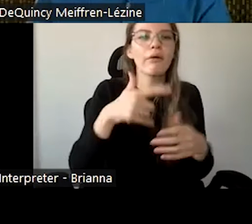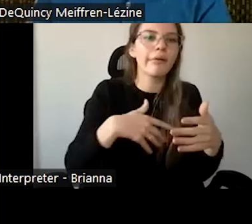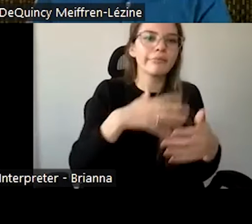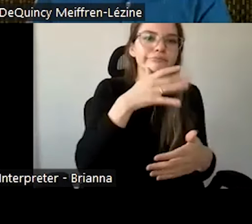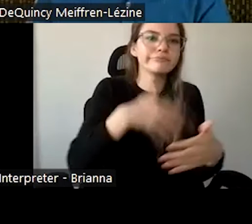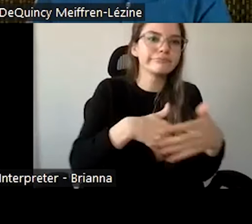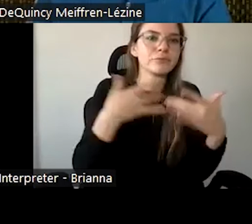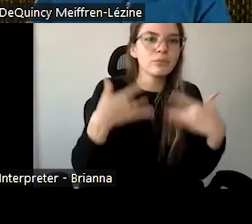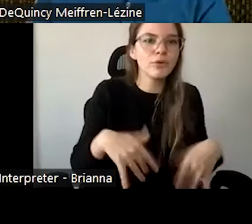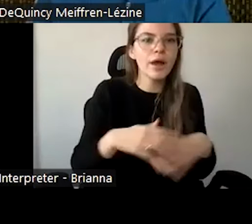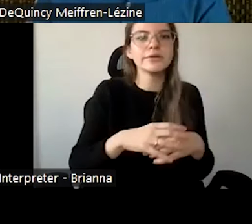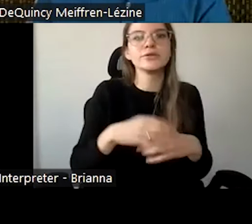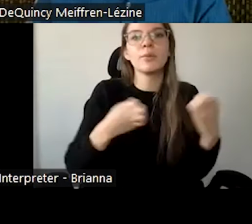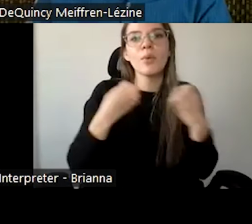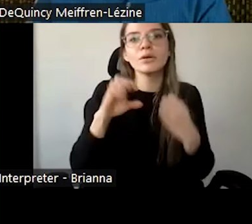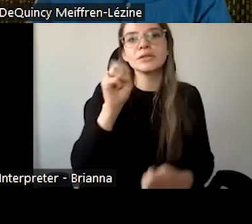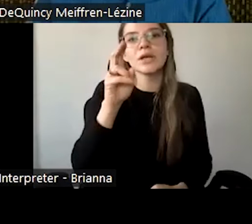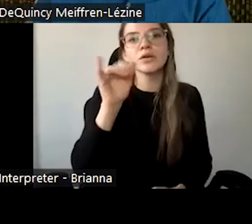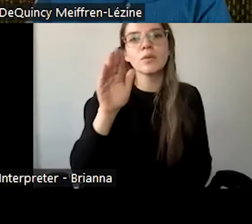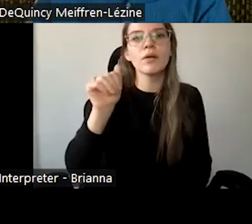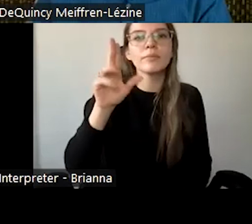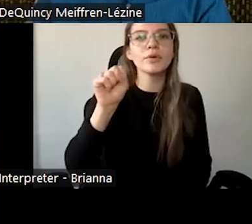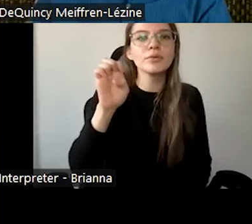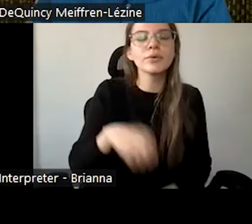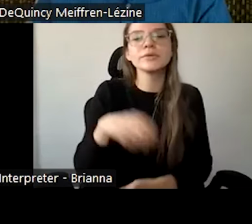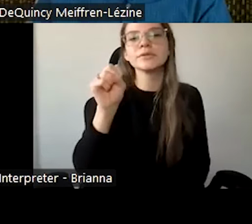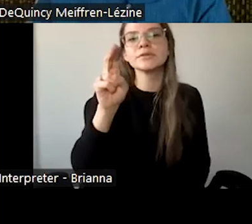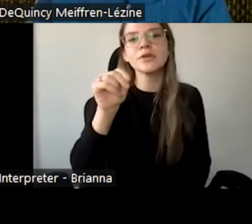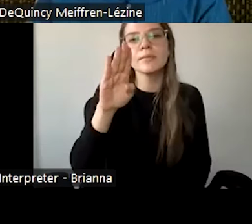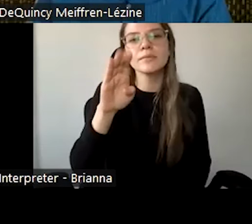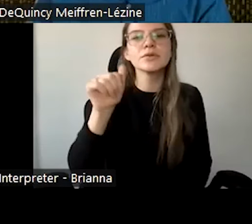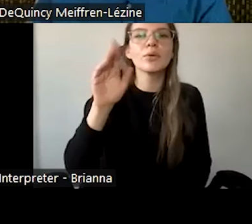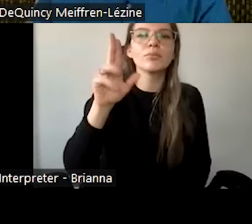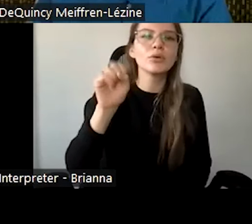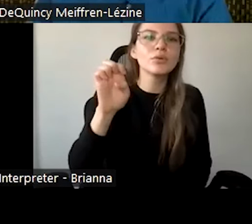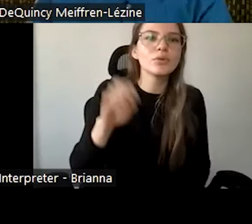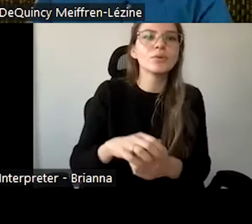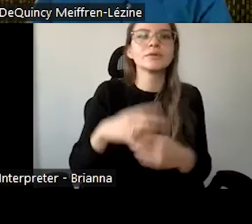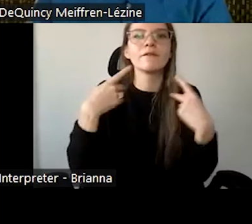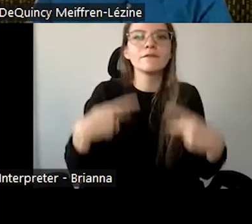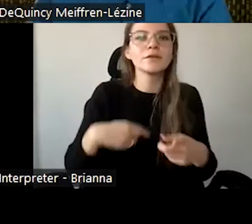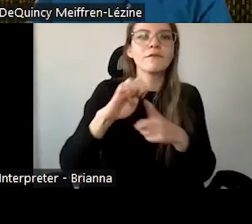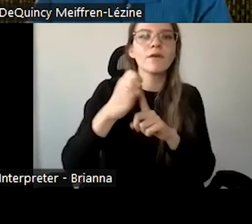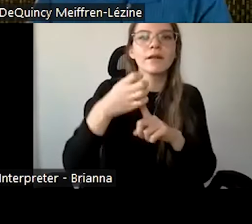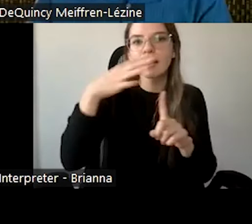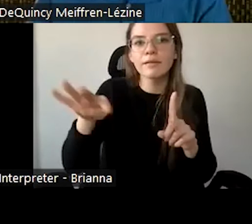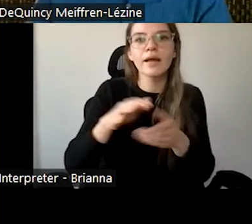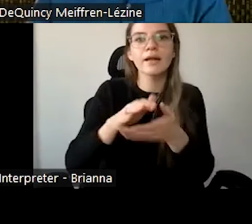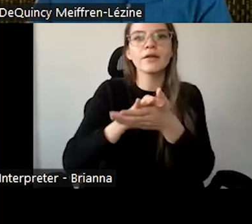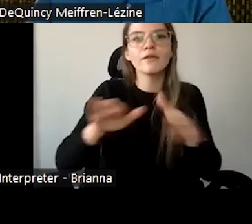domestic violence, physical and emotional neglect, divorce, mental illness, incarceration, or homelessness.